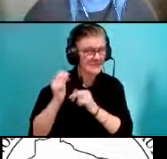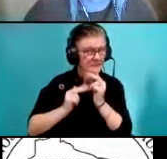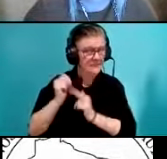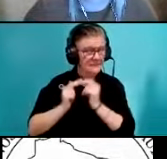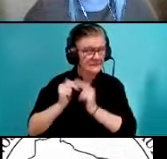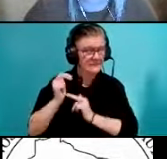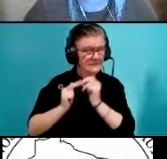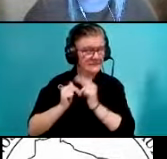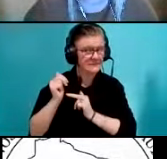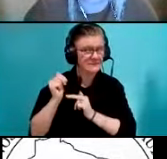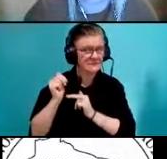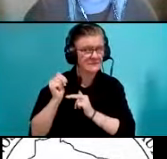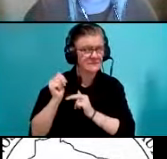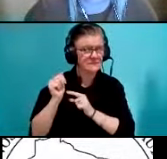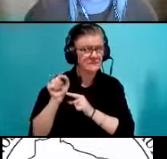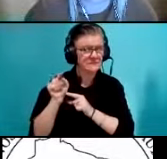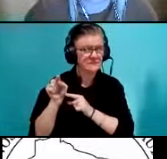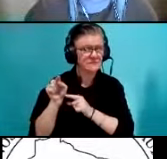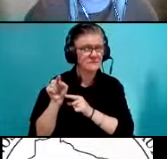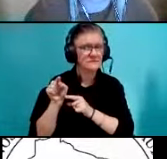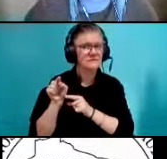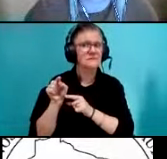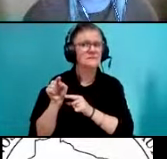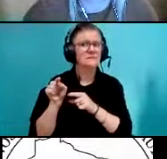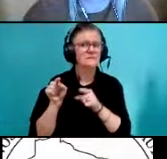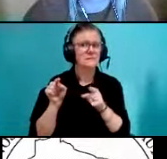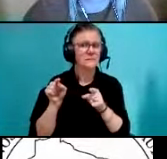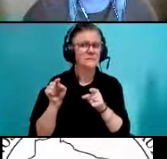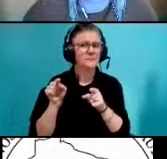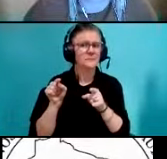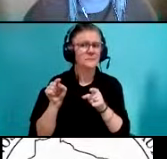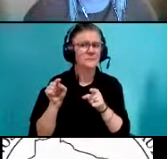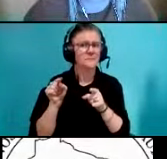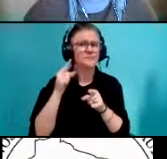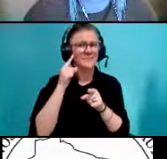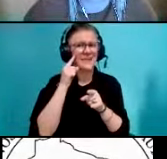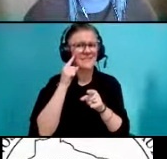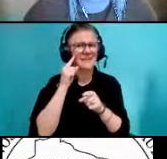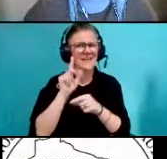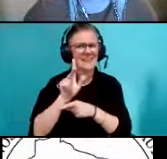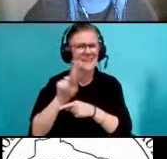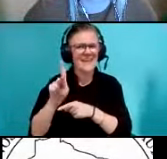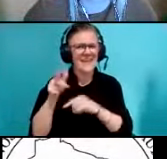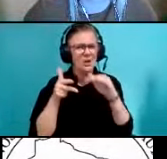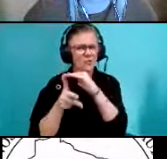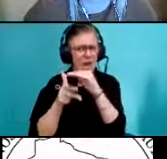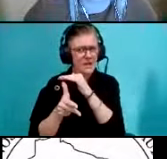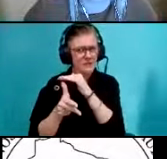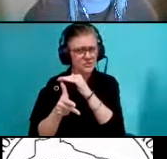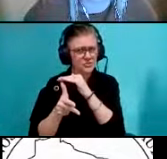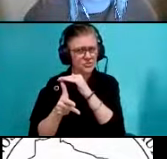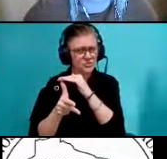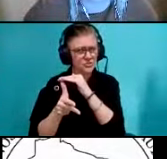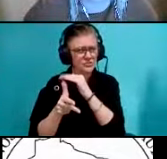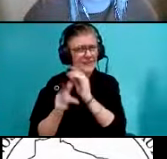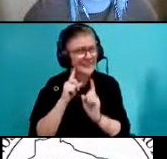facility. And I think that was the Kinnikinnick garage. But of